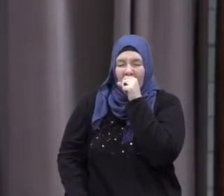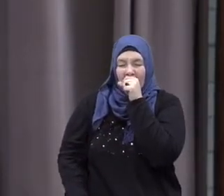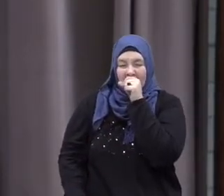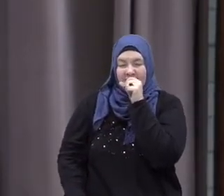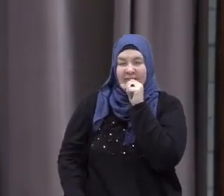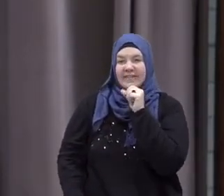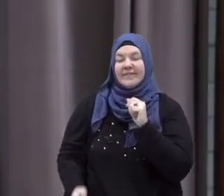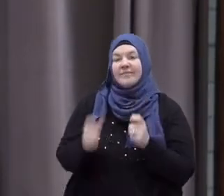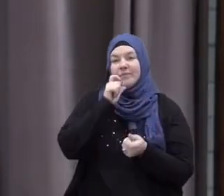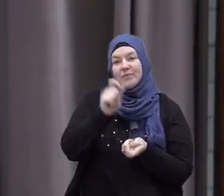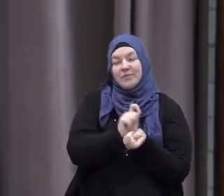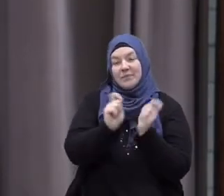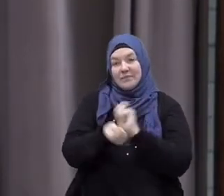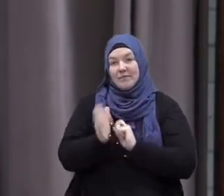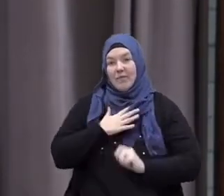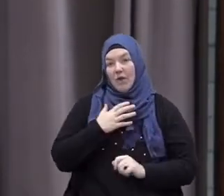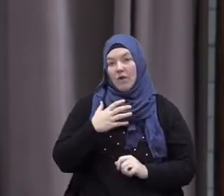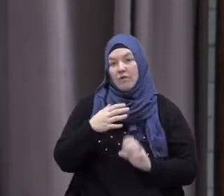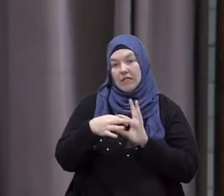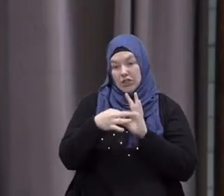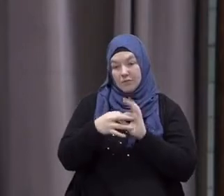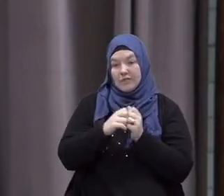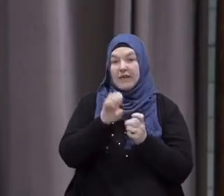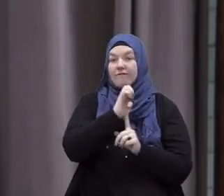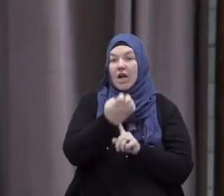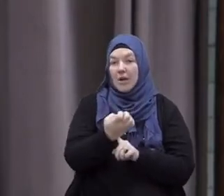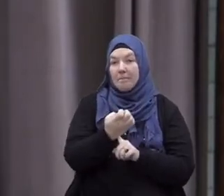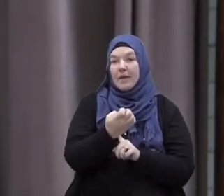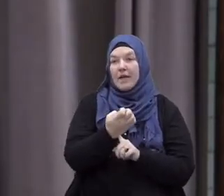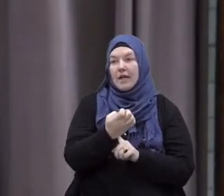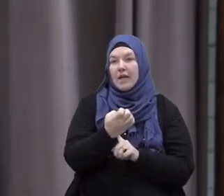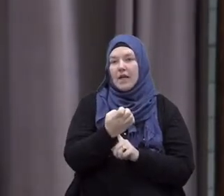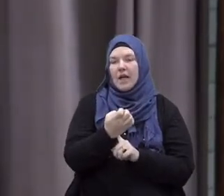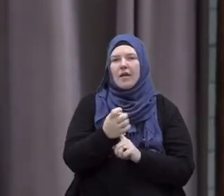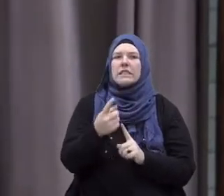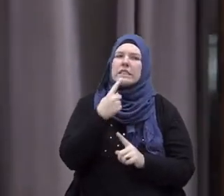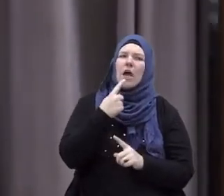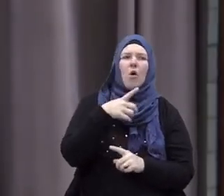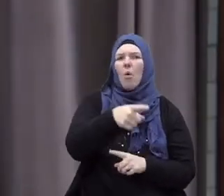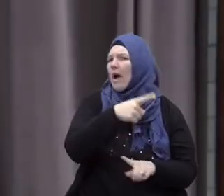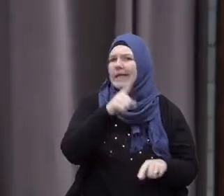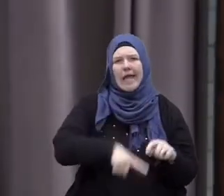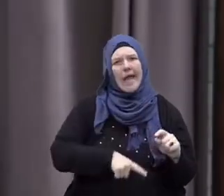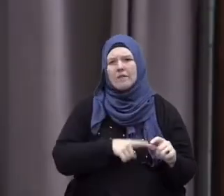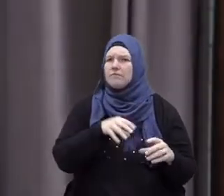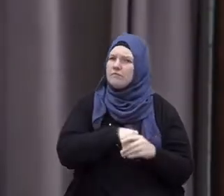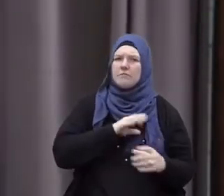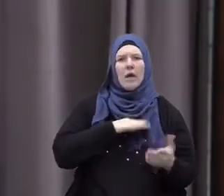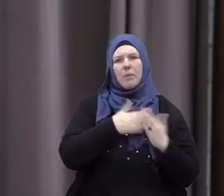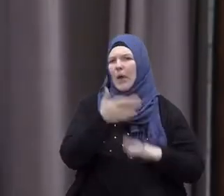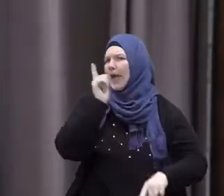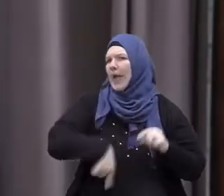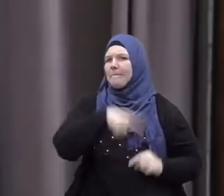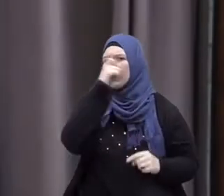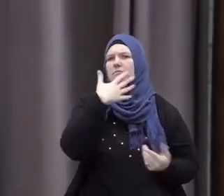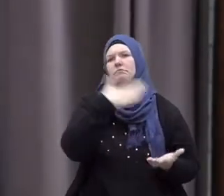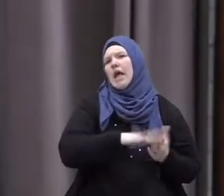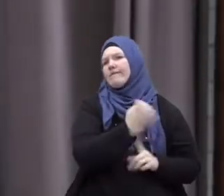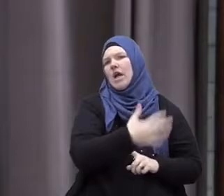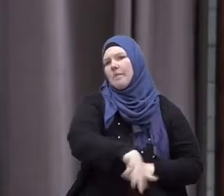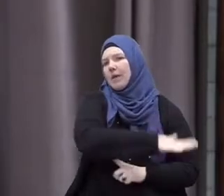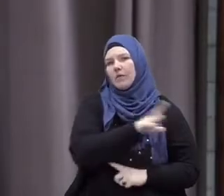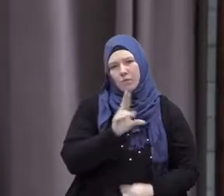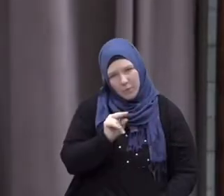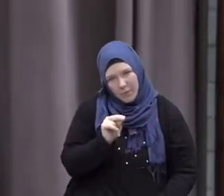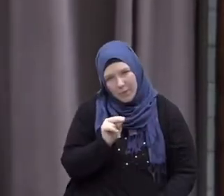turn our relationship with our environment into antagonistic relationship. Some of us